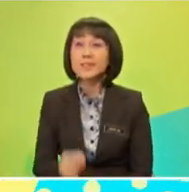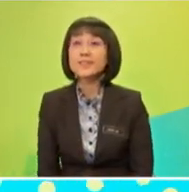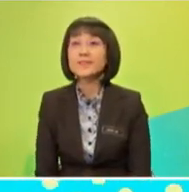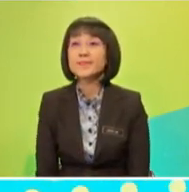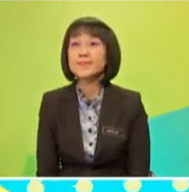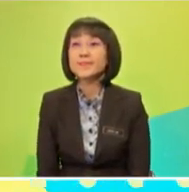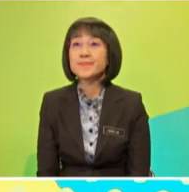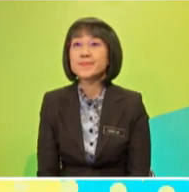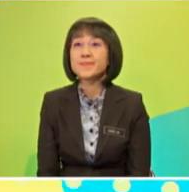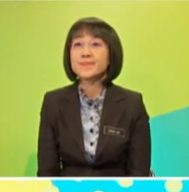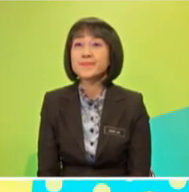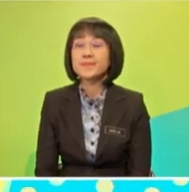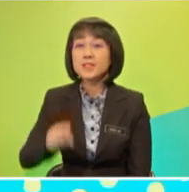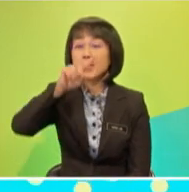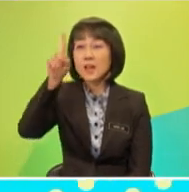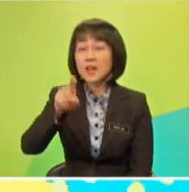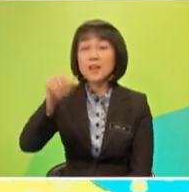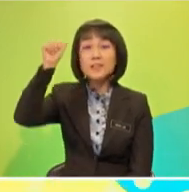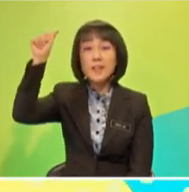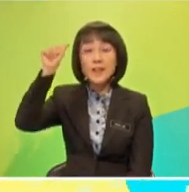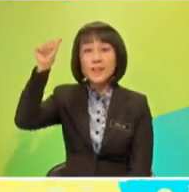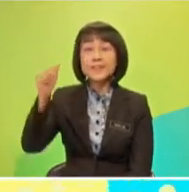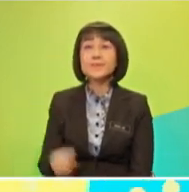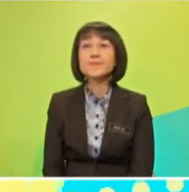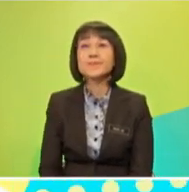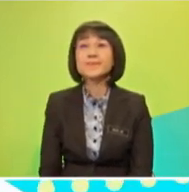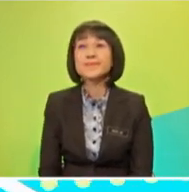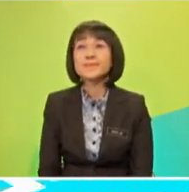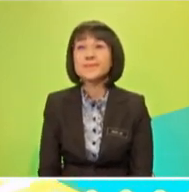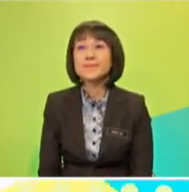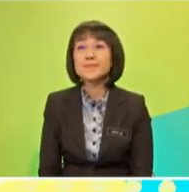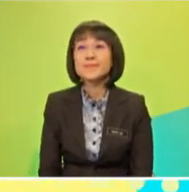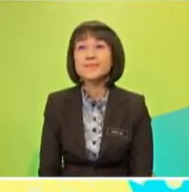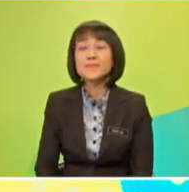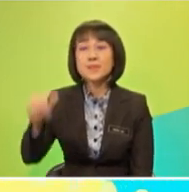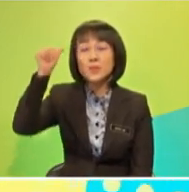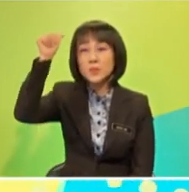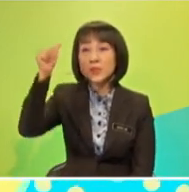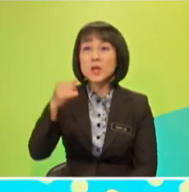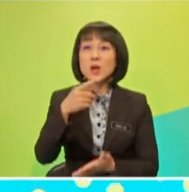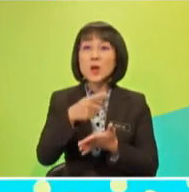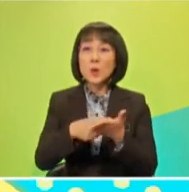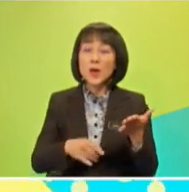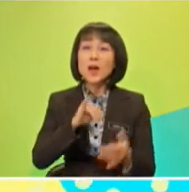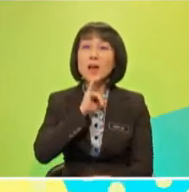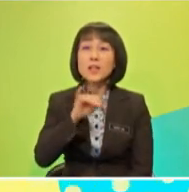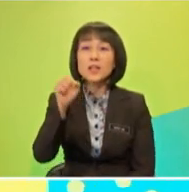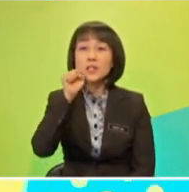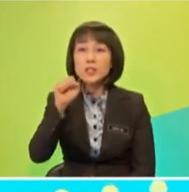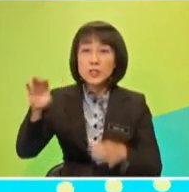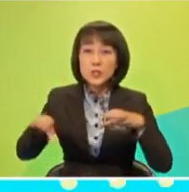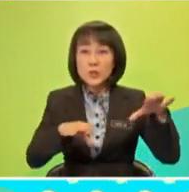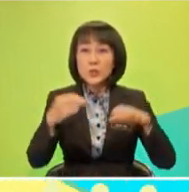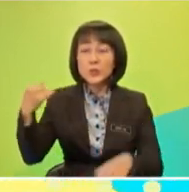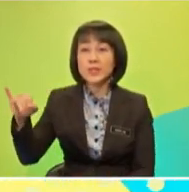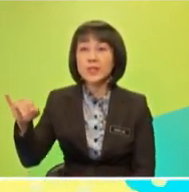Maybe you can ask to Aaron. Haris? Aaron, what's she doing? She's cutting